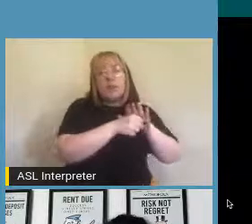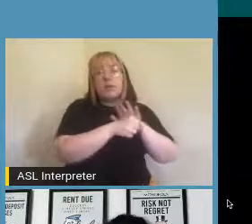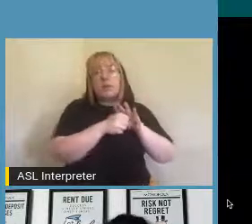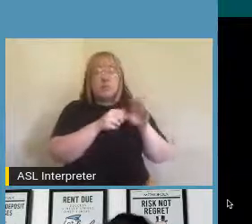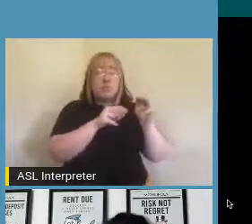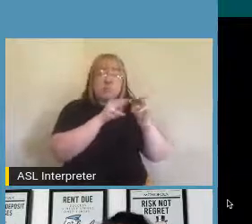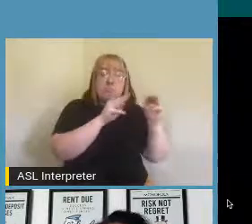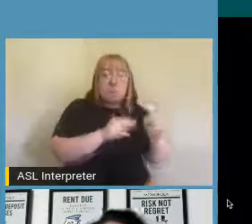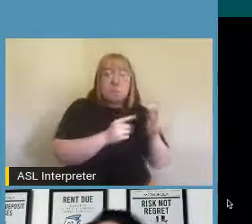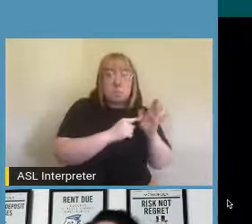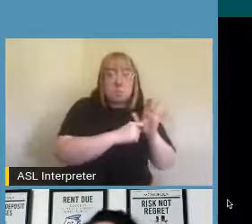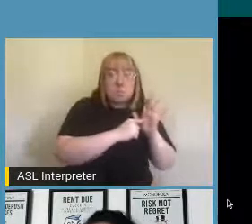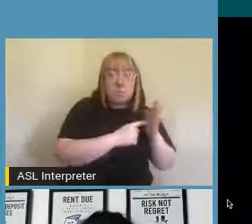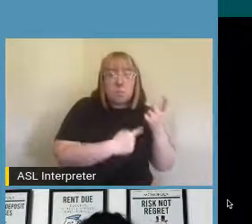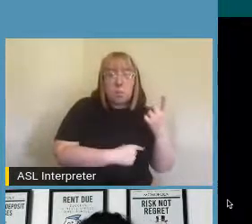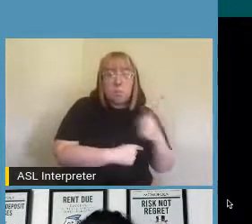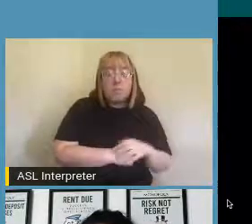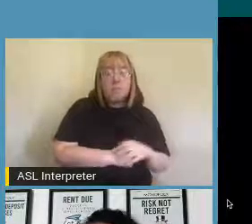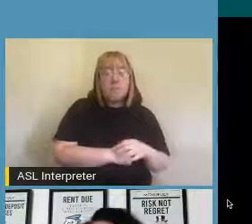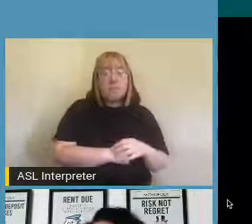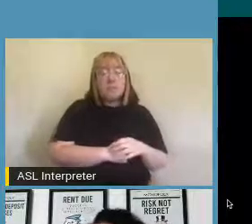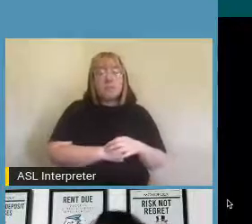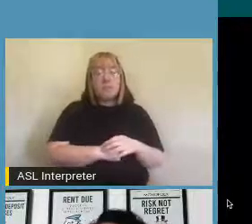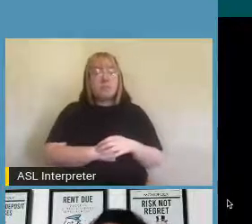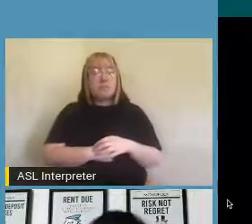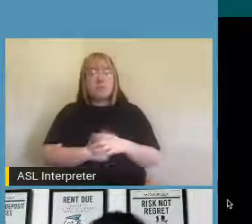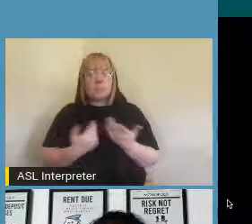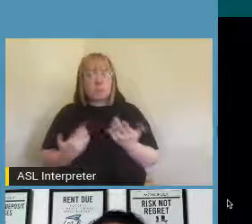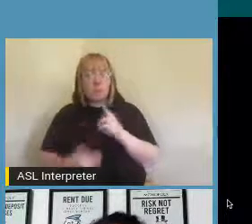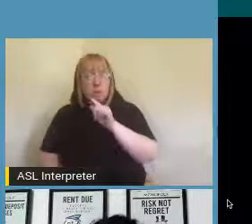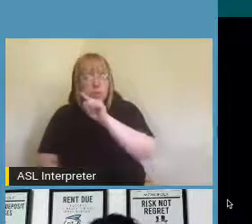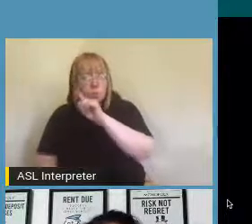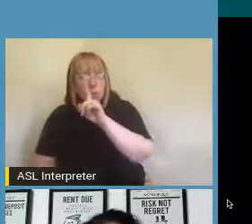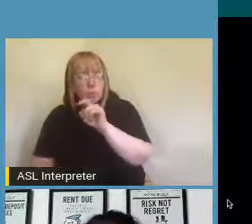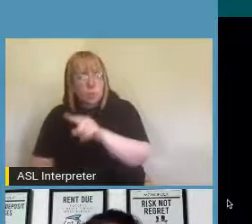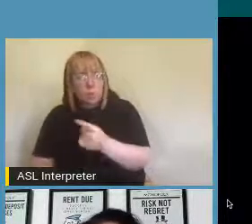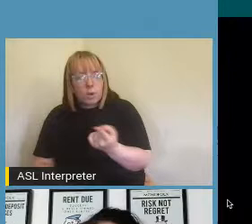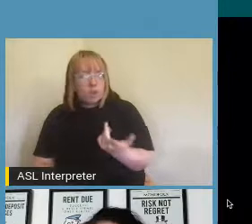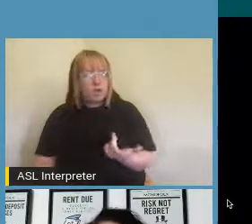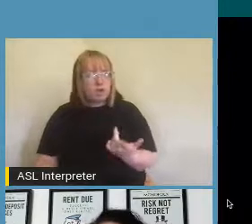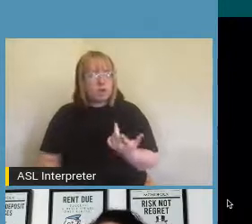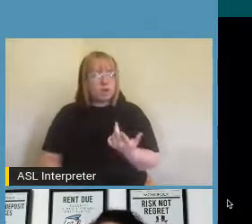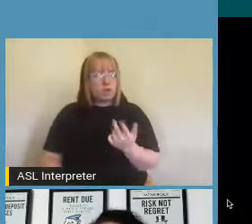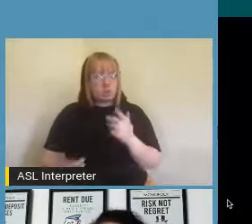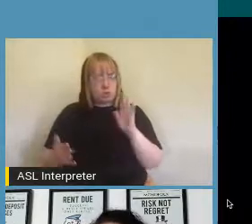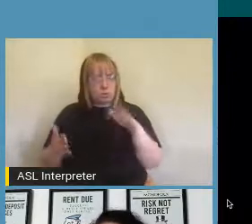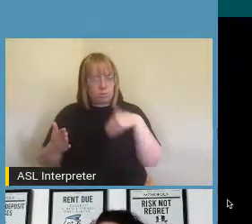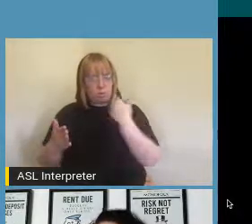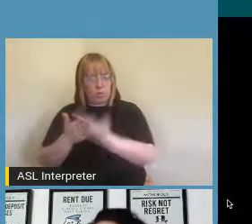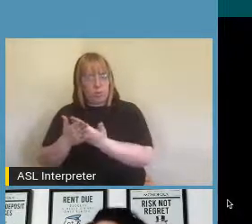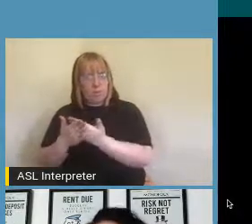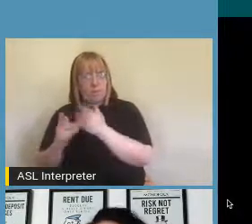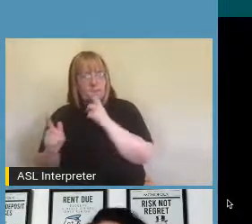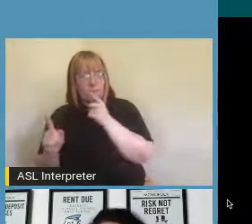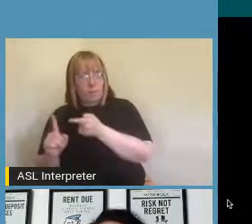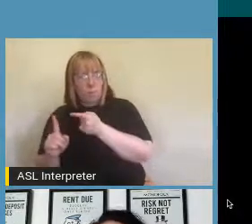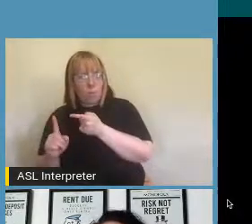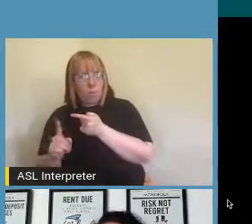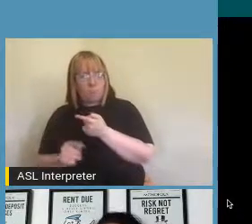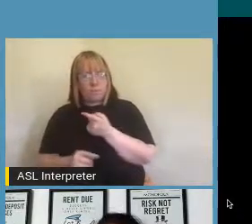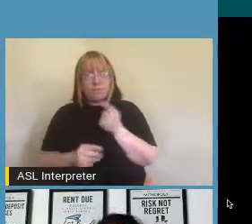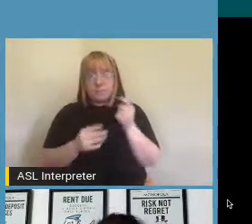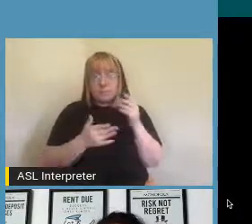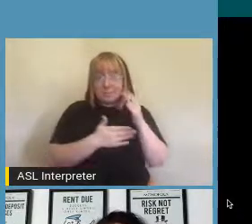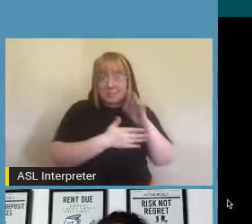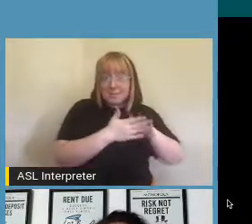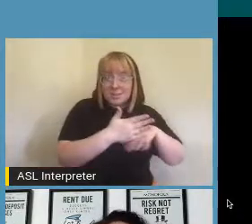or community. But here's where, all right, what are the questions that will get us to that story outline? And then what's the schedule,